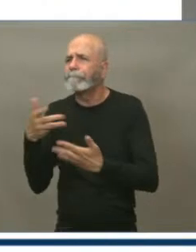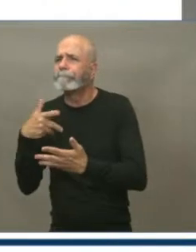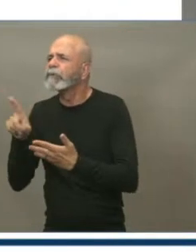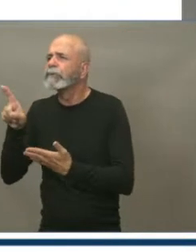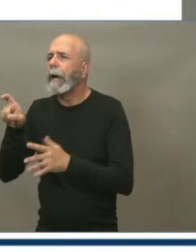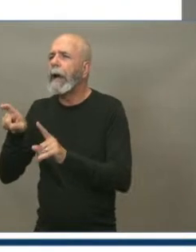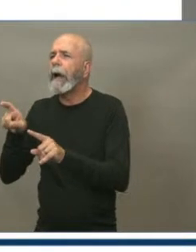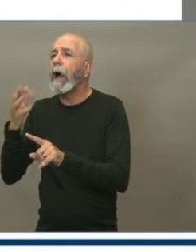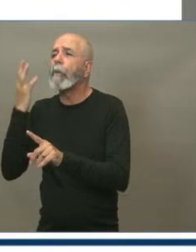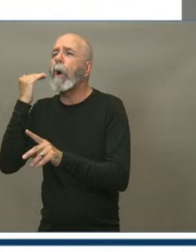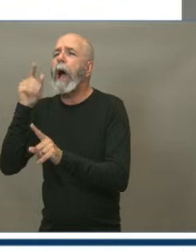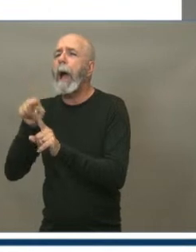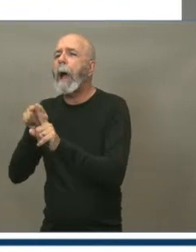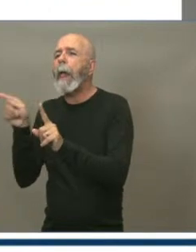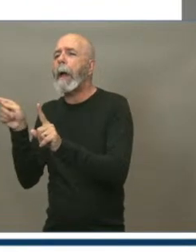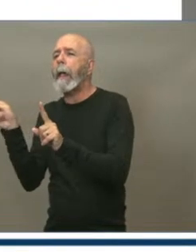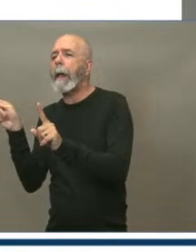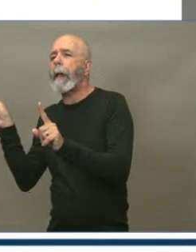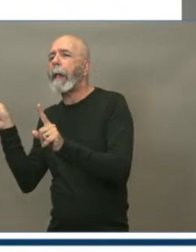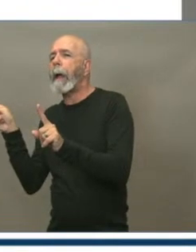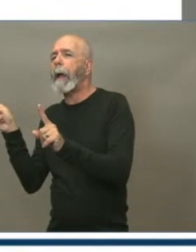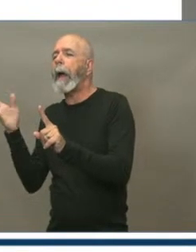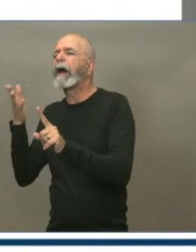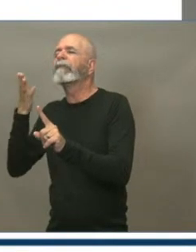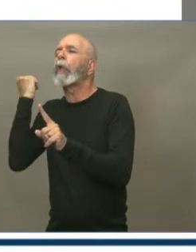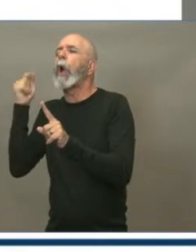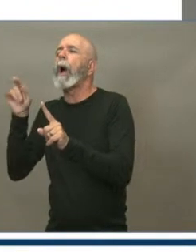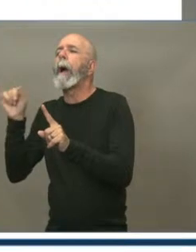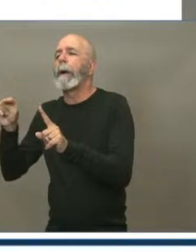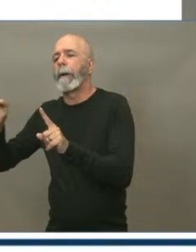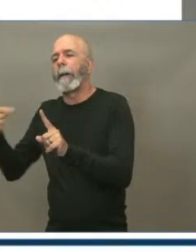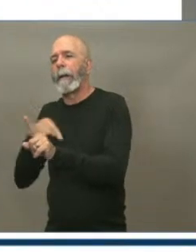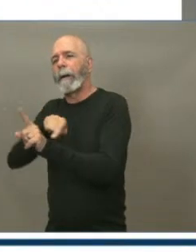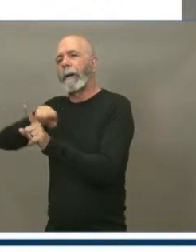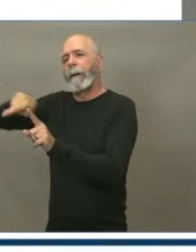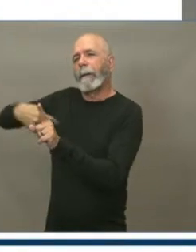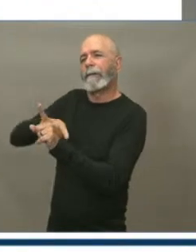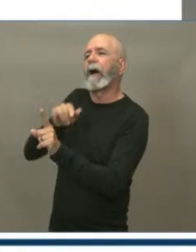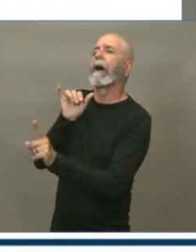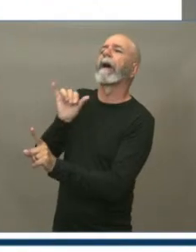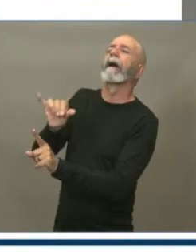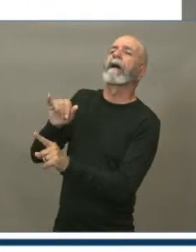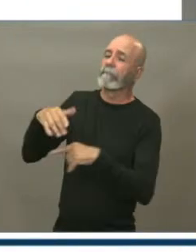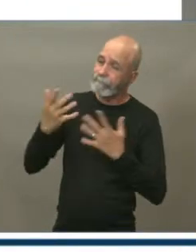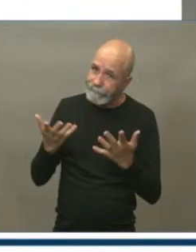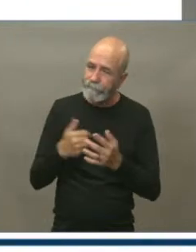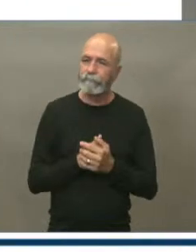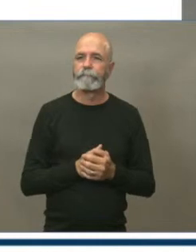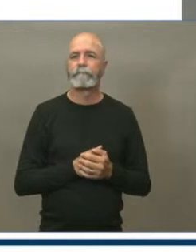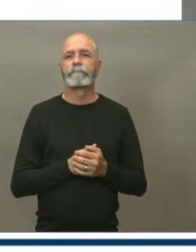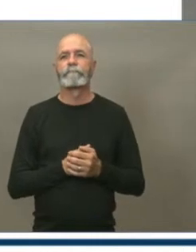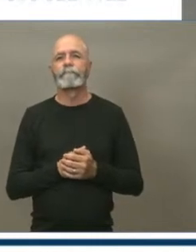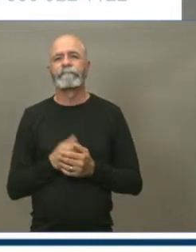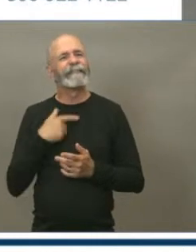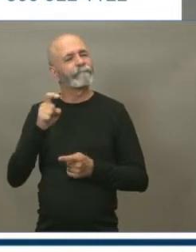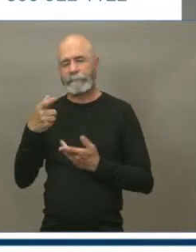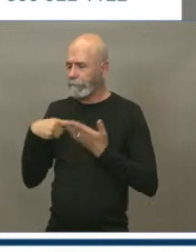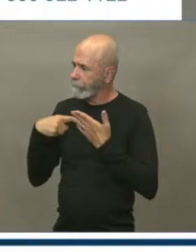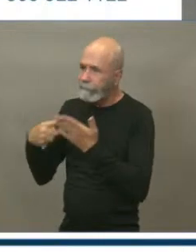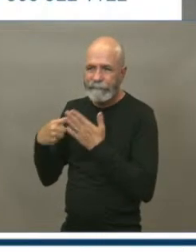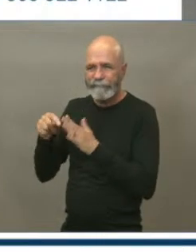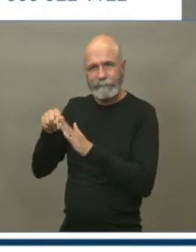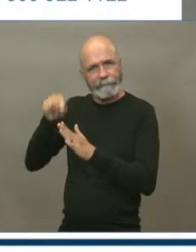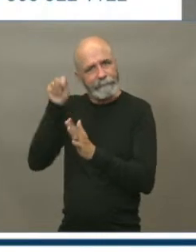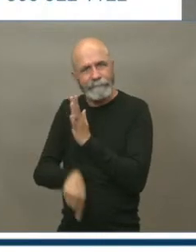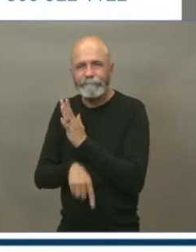and safety and in business who have ongoing communication with a range of workplaces workplaces to